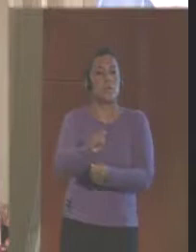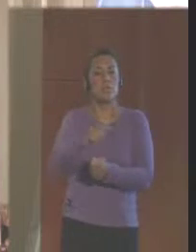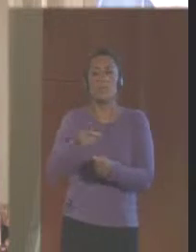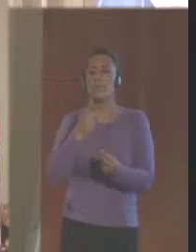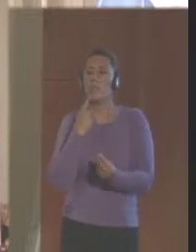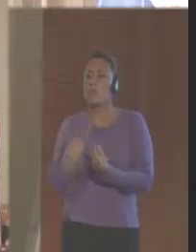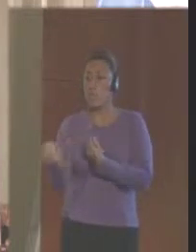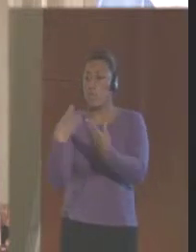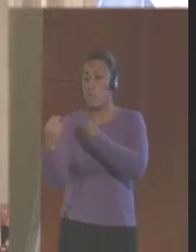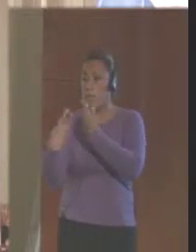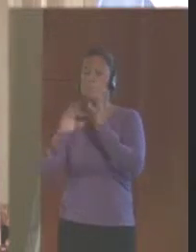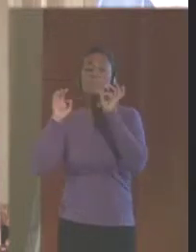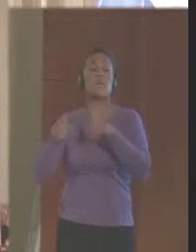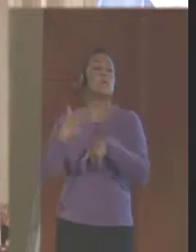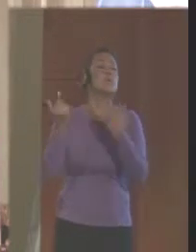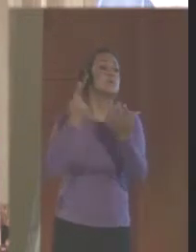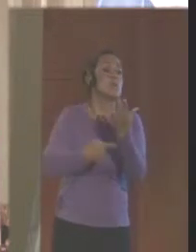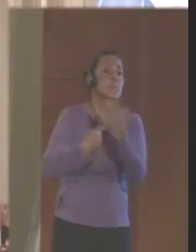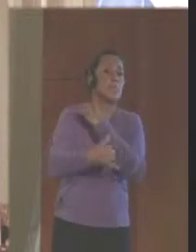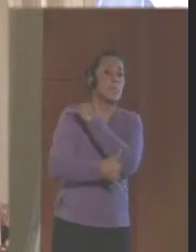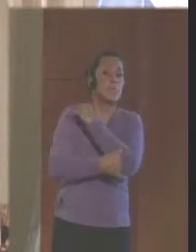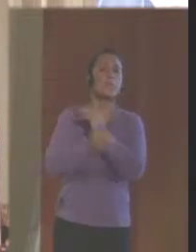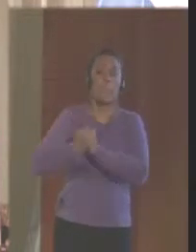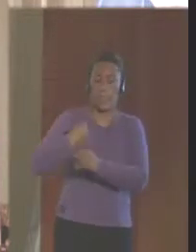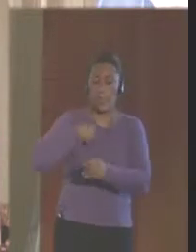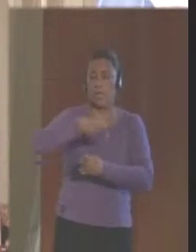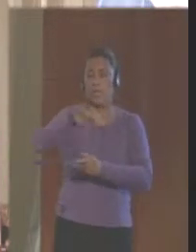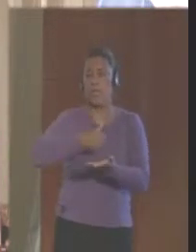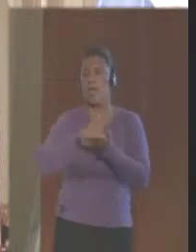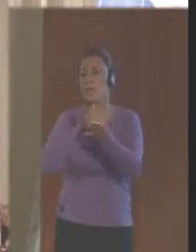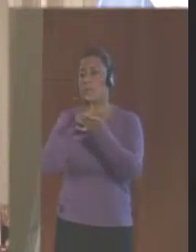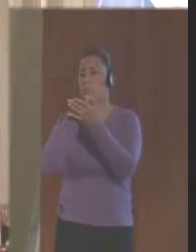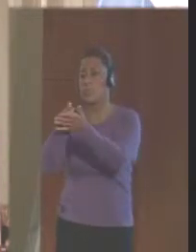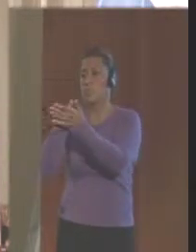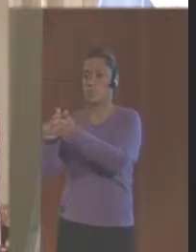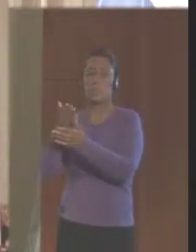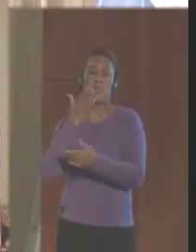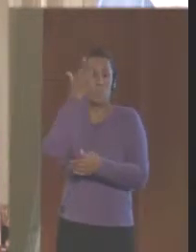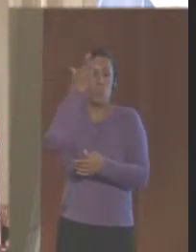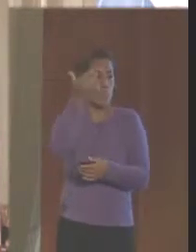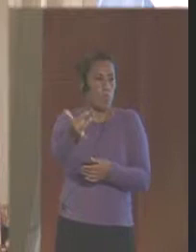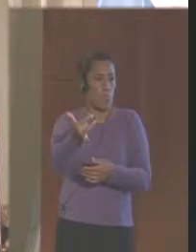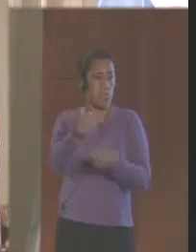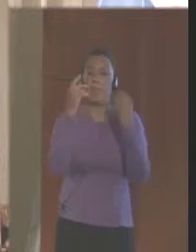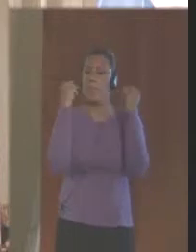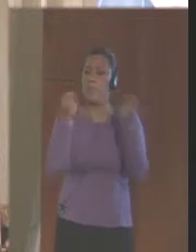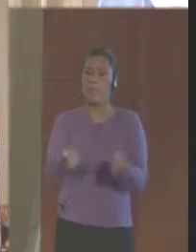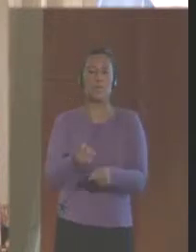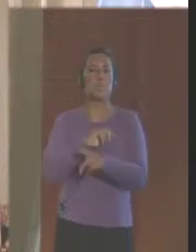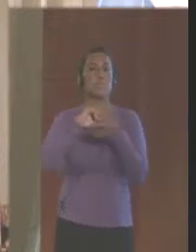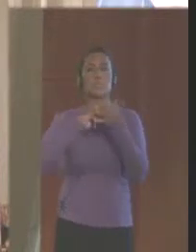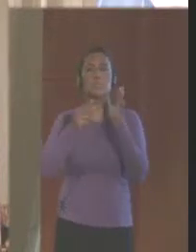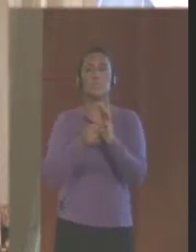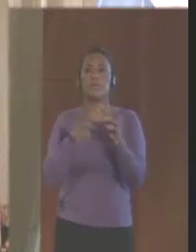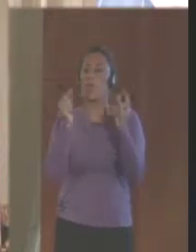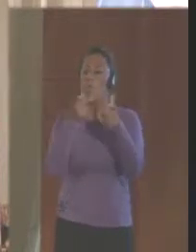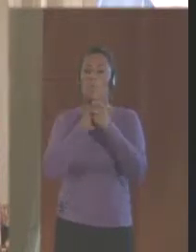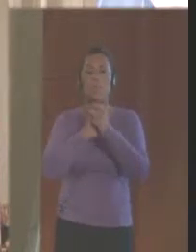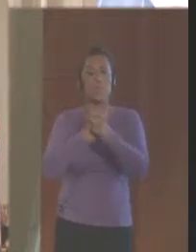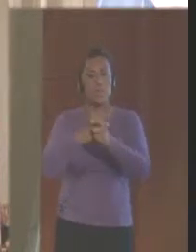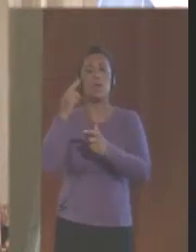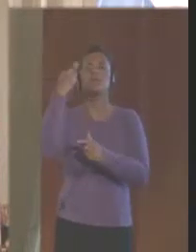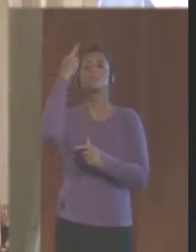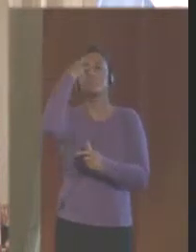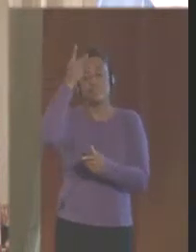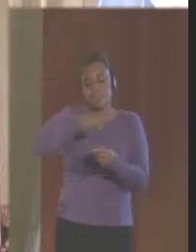since the use of parametric triggers implies that payment is triggered by the intensity of the